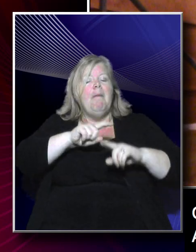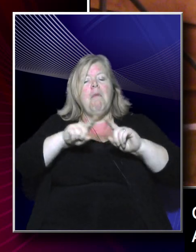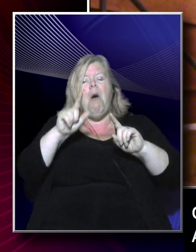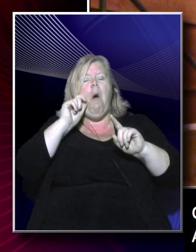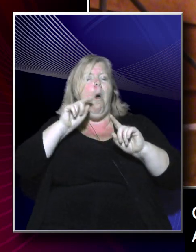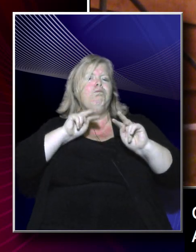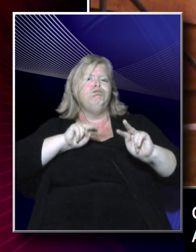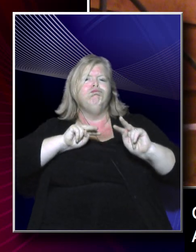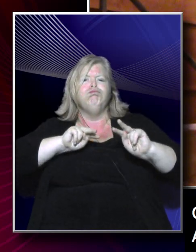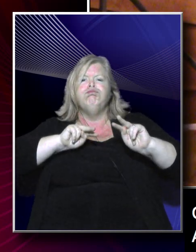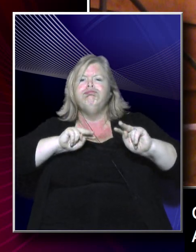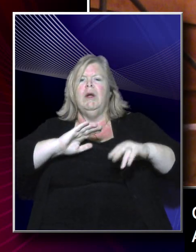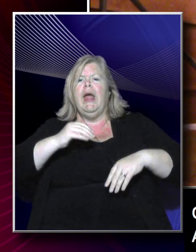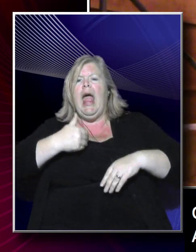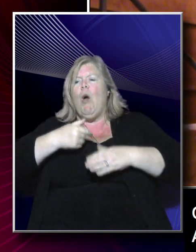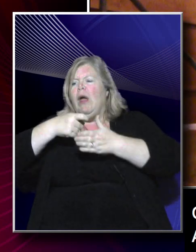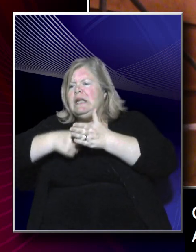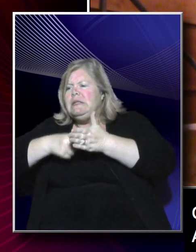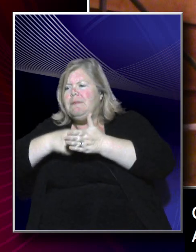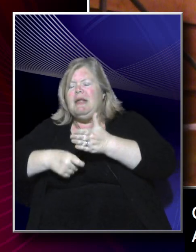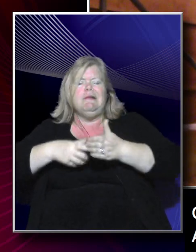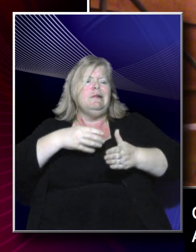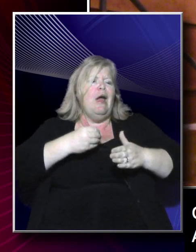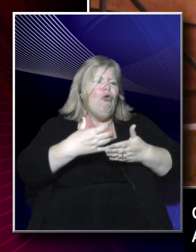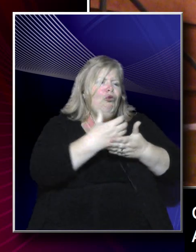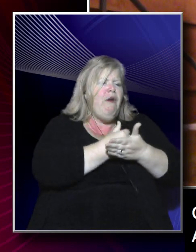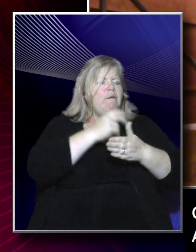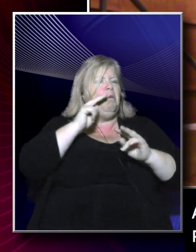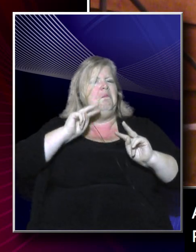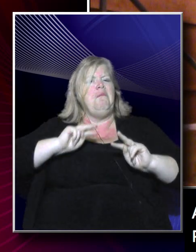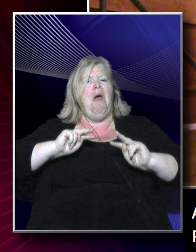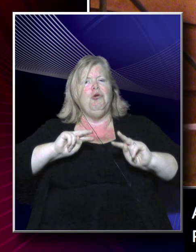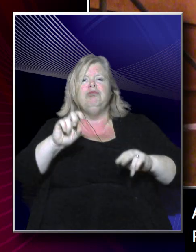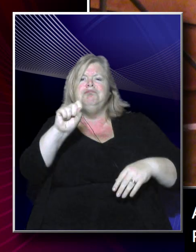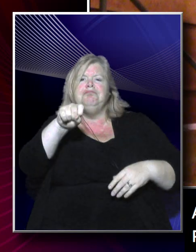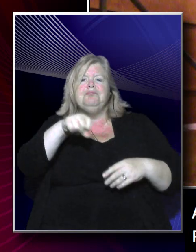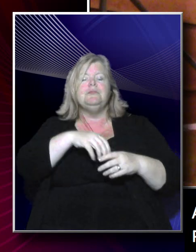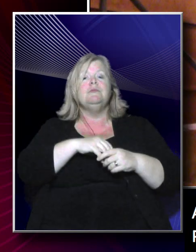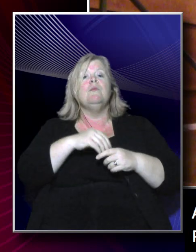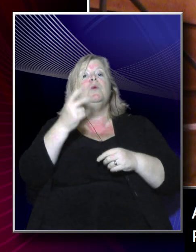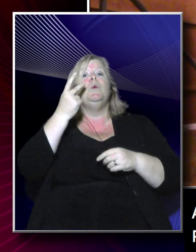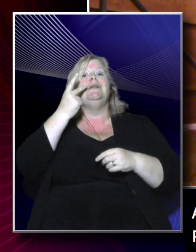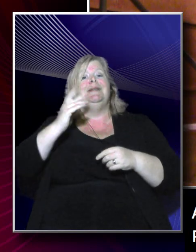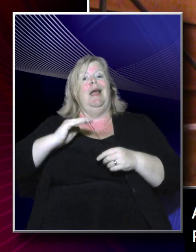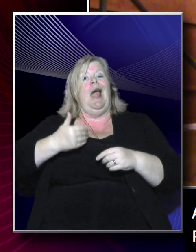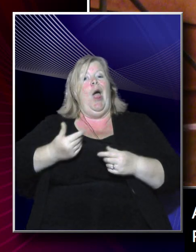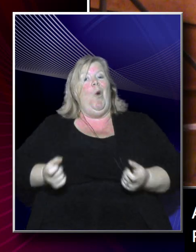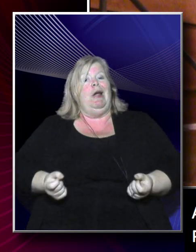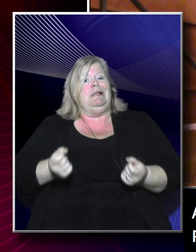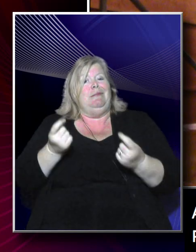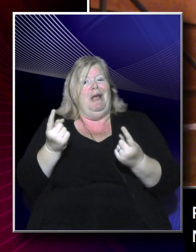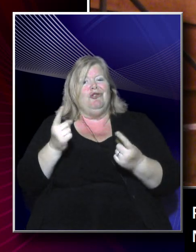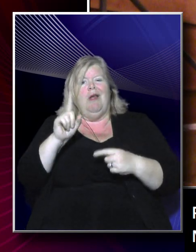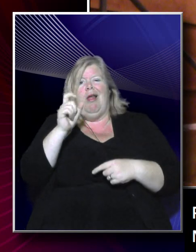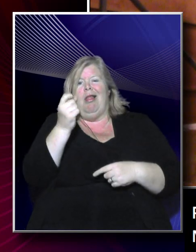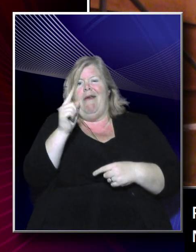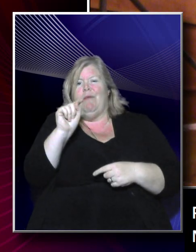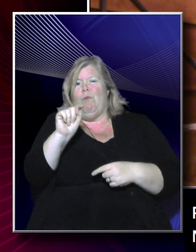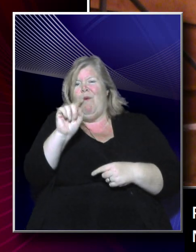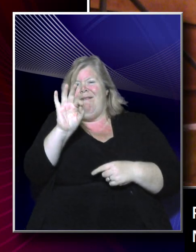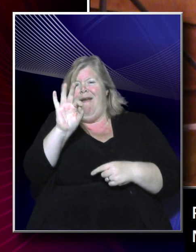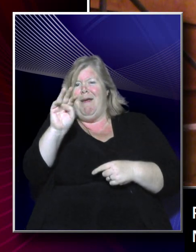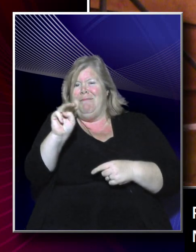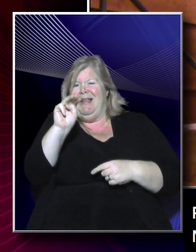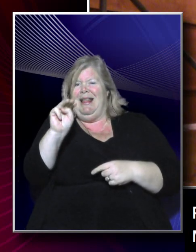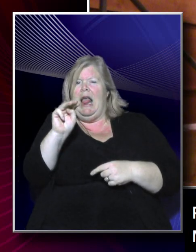our revenues and expenses appropriately. You will also notice our expenditures of $11.9 million, which is